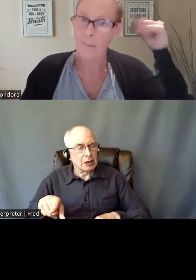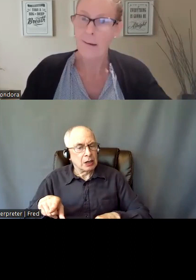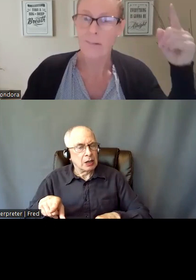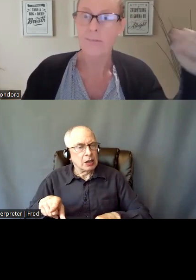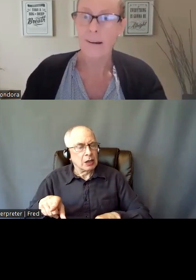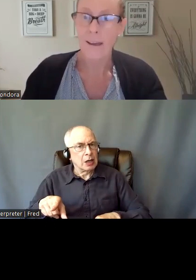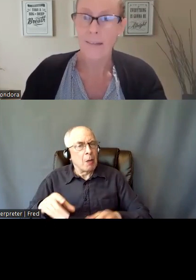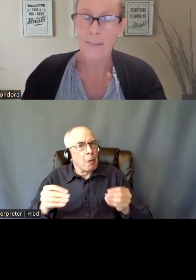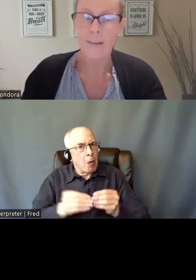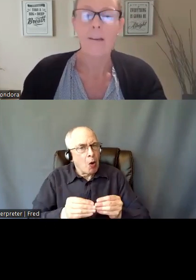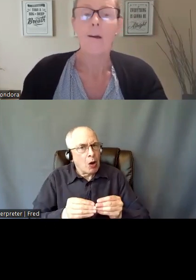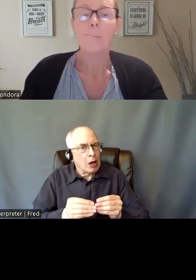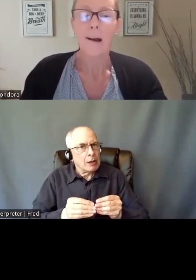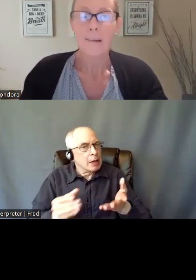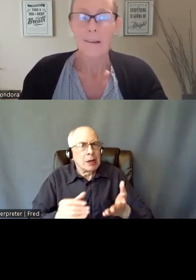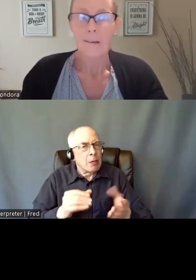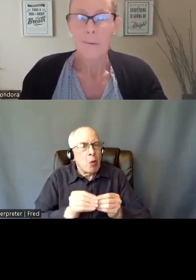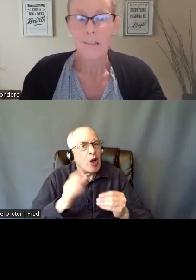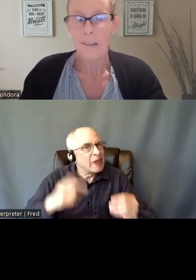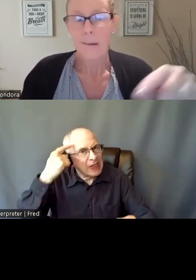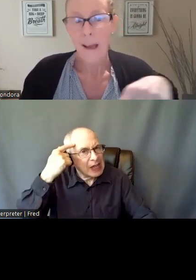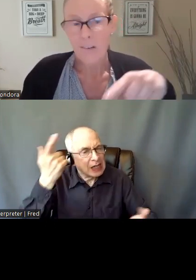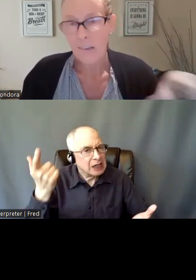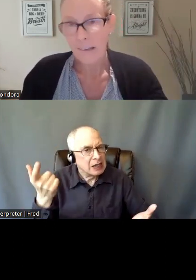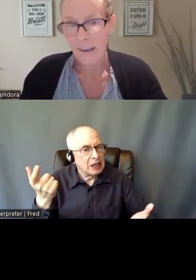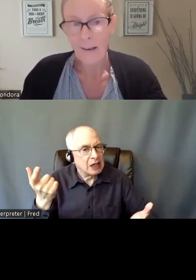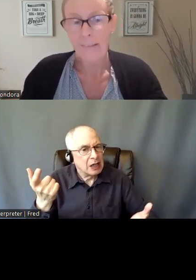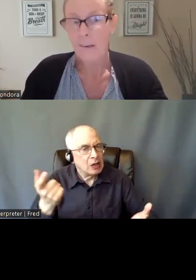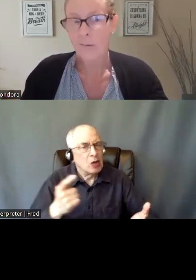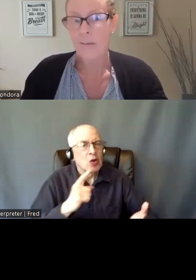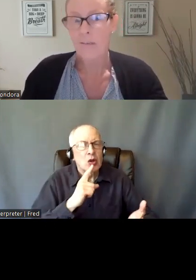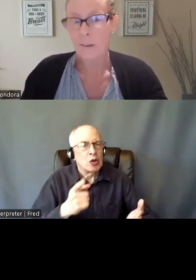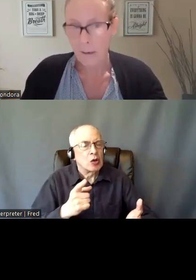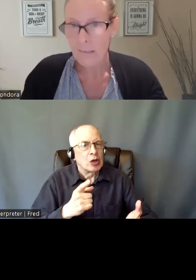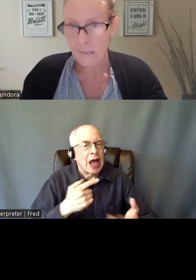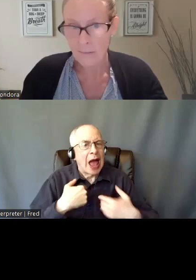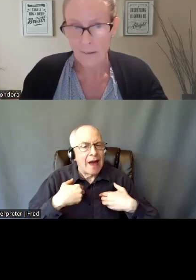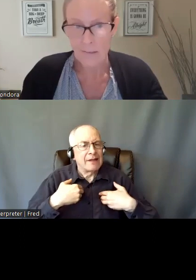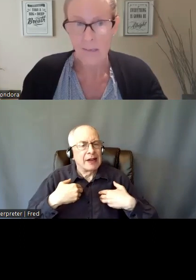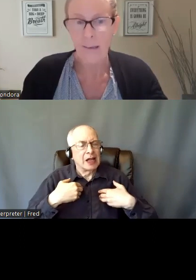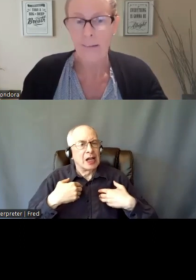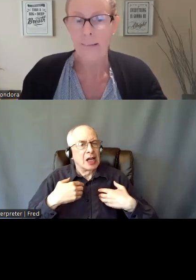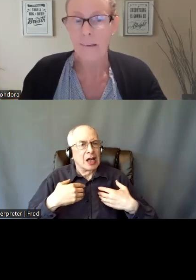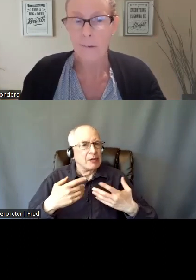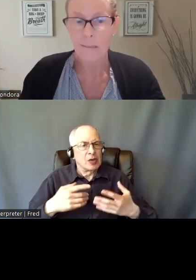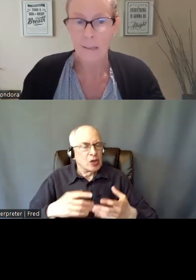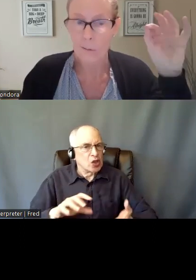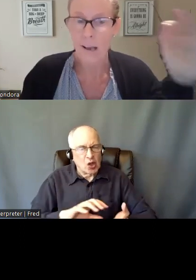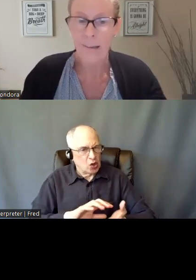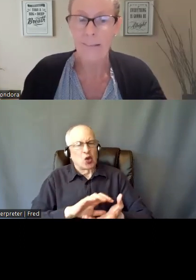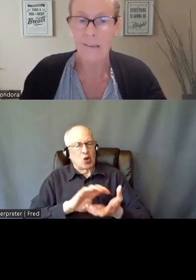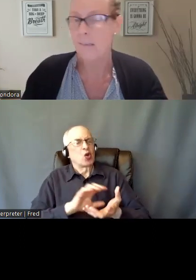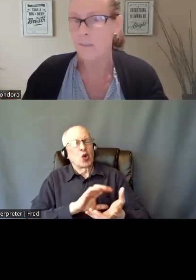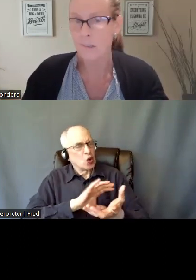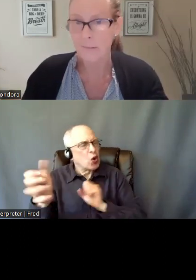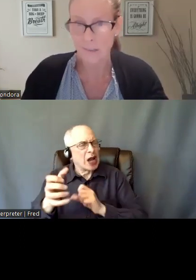necessarily think about on the front end, but we see that we actually get a decrease in crisis events and the decrease in those